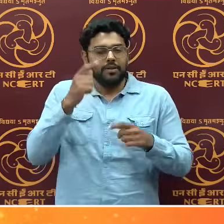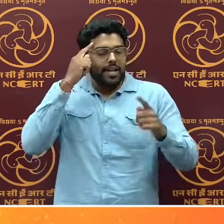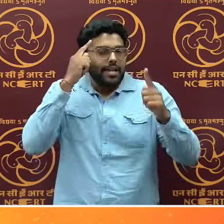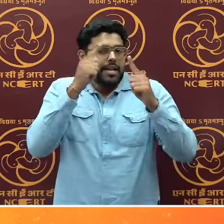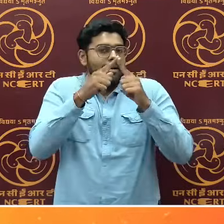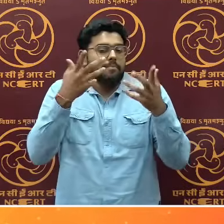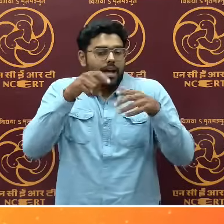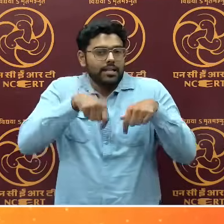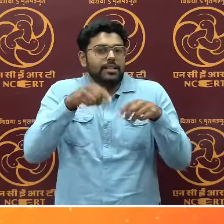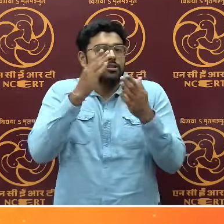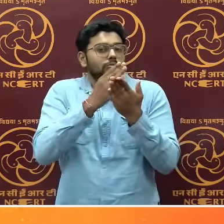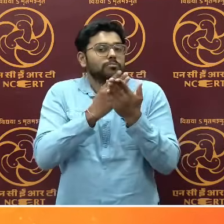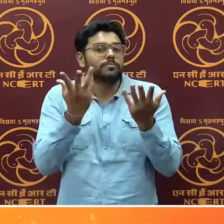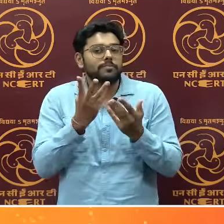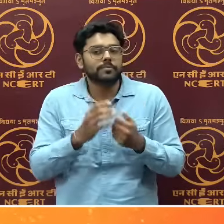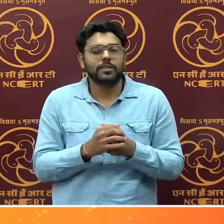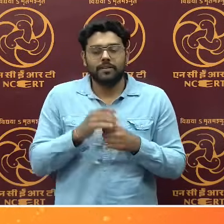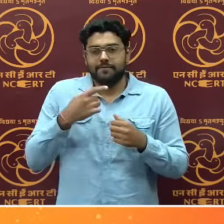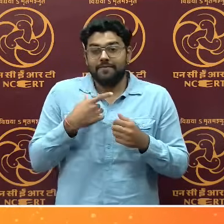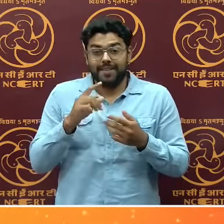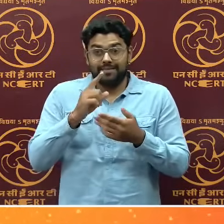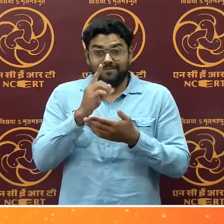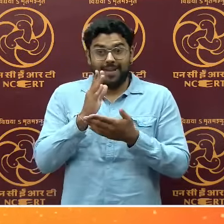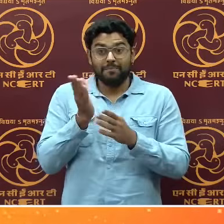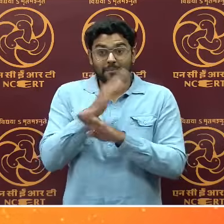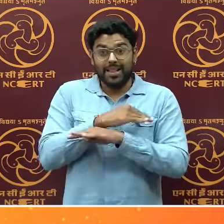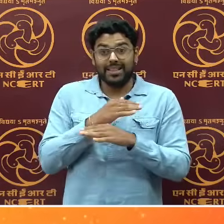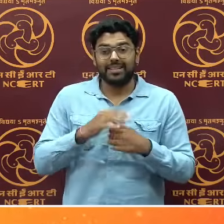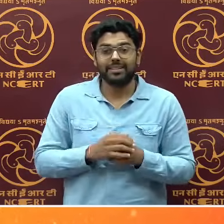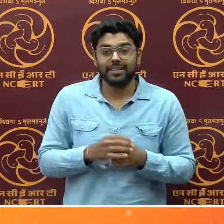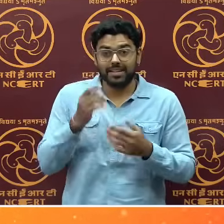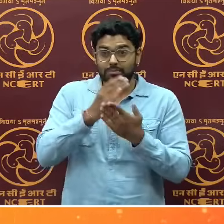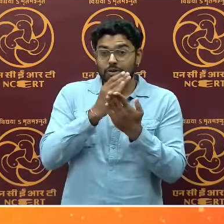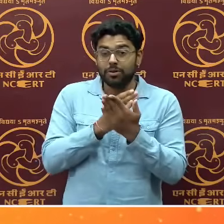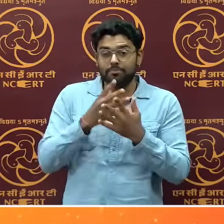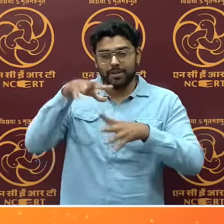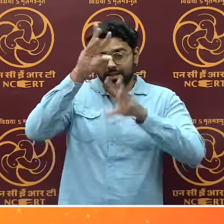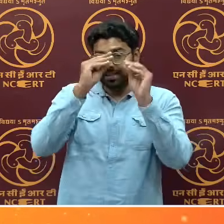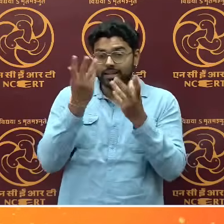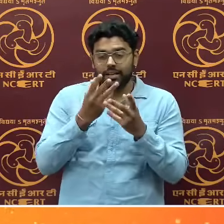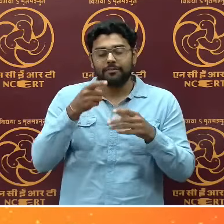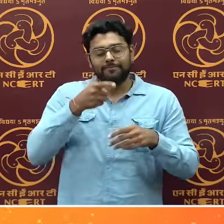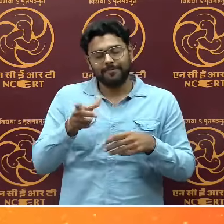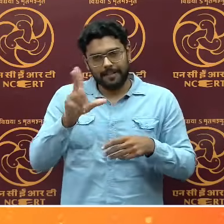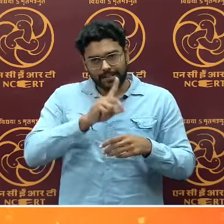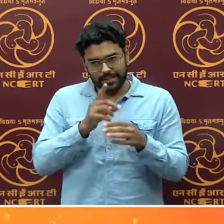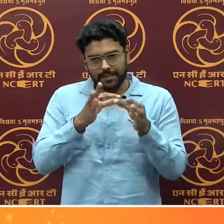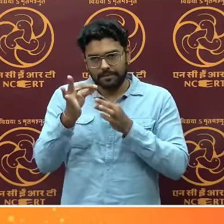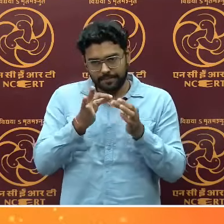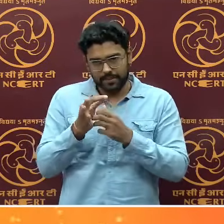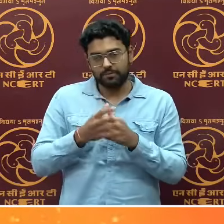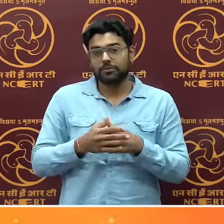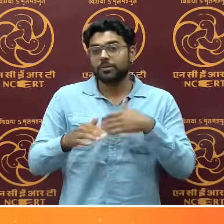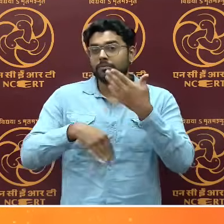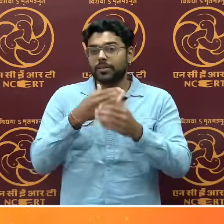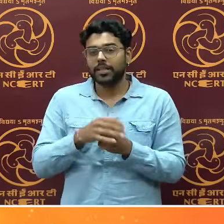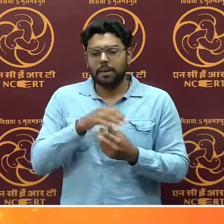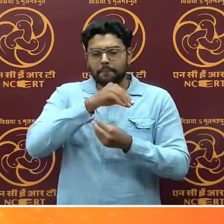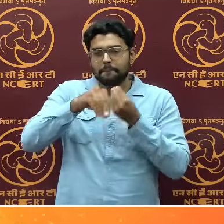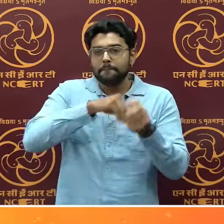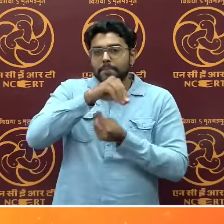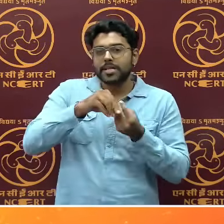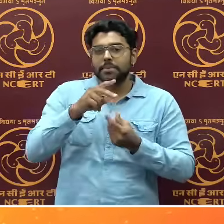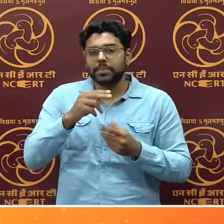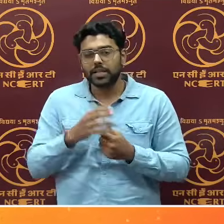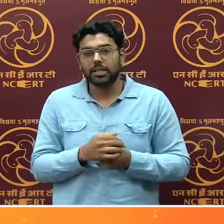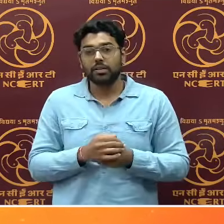that we have today, first we'll recall what we have studied in our previous session. Then we'll explain what are mixtures and what